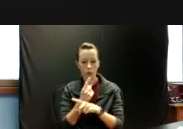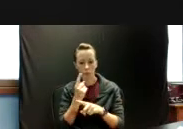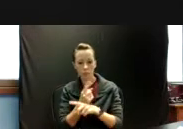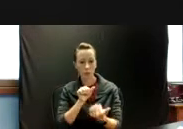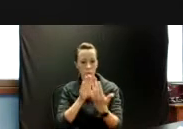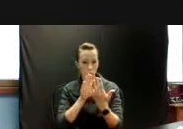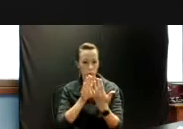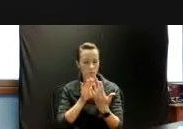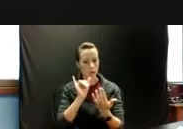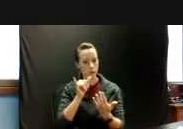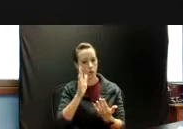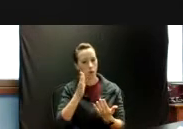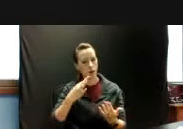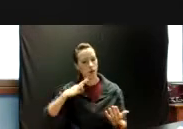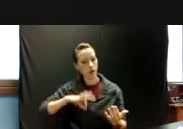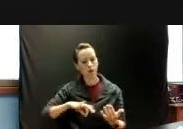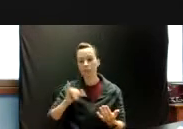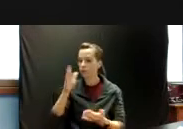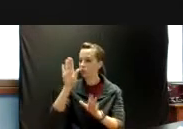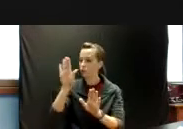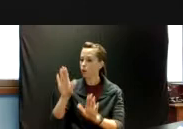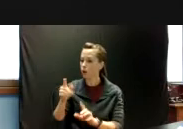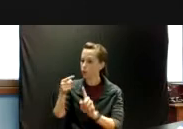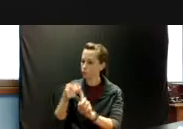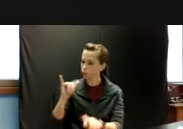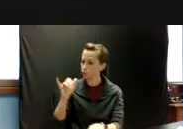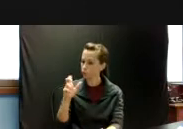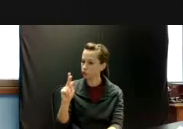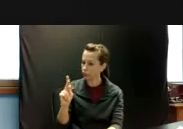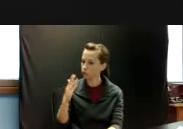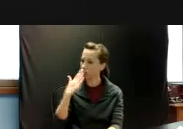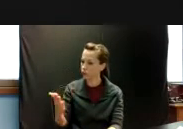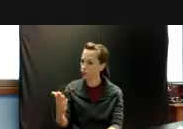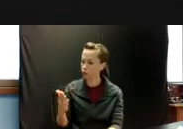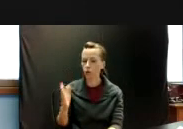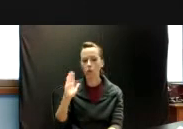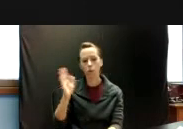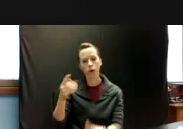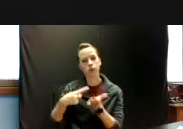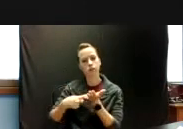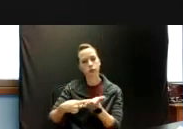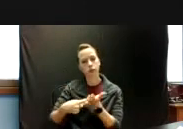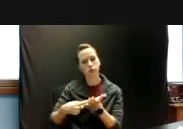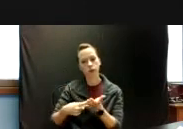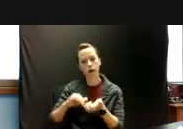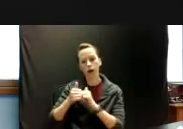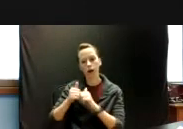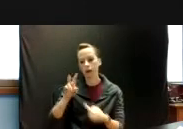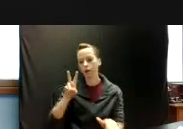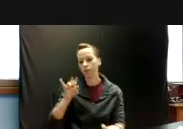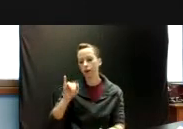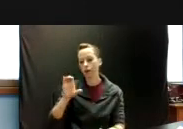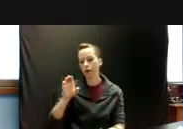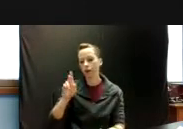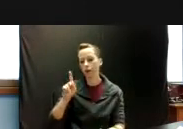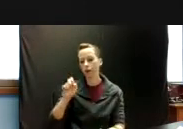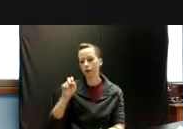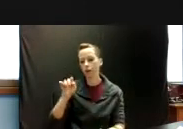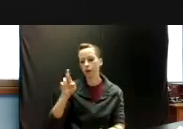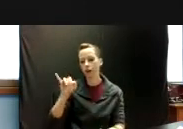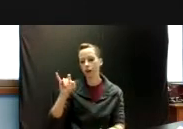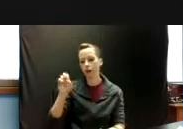beneficial. Yeah, those are great points, Jack. Thank you. We're going to actually talk about how vicarious trauma, so